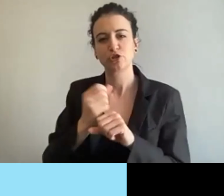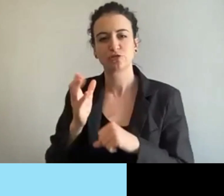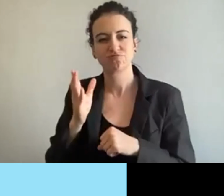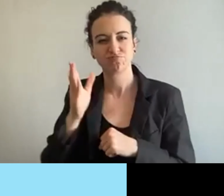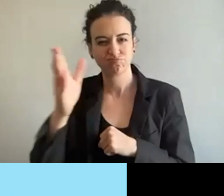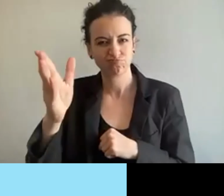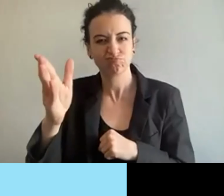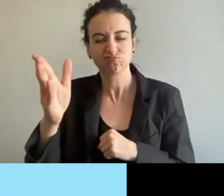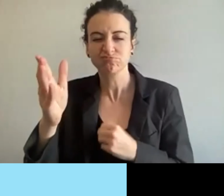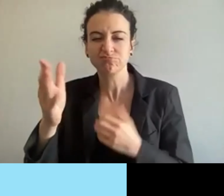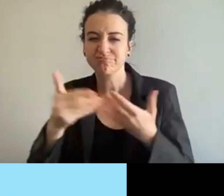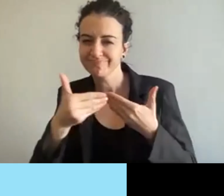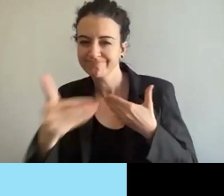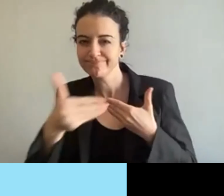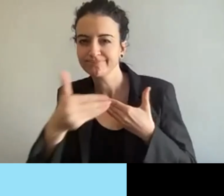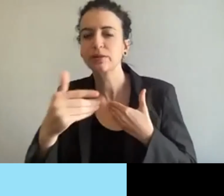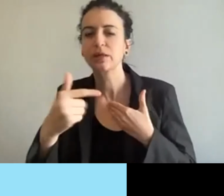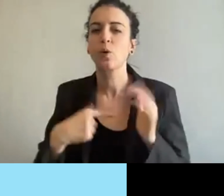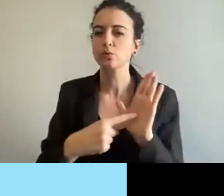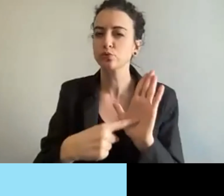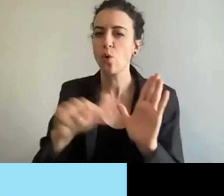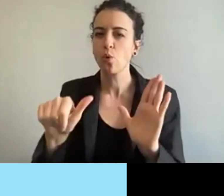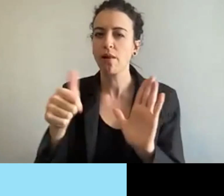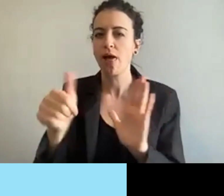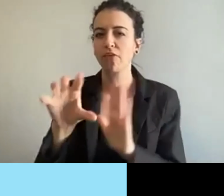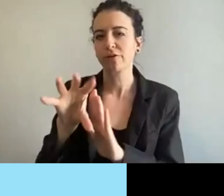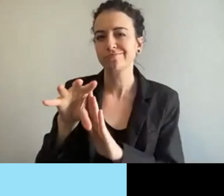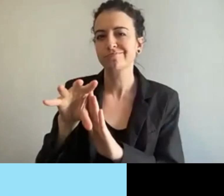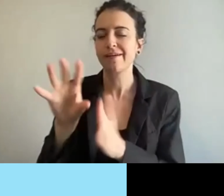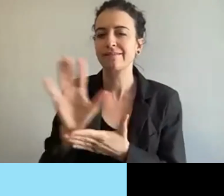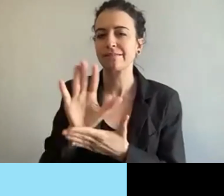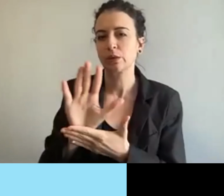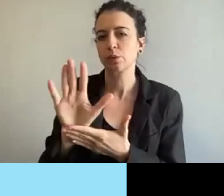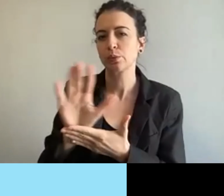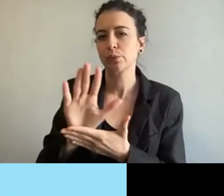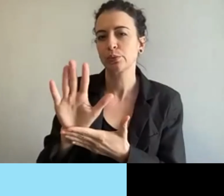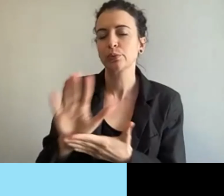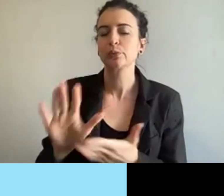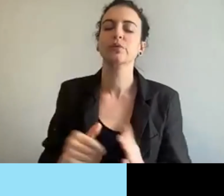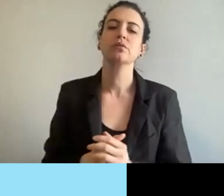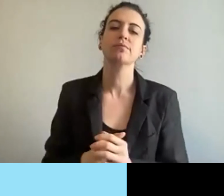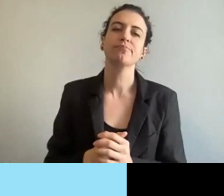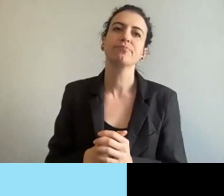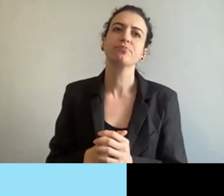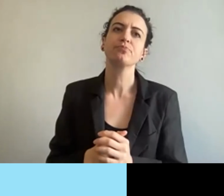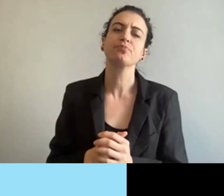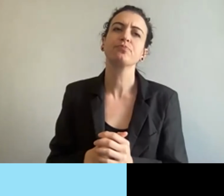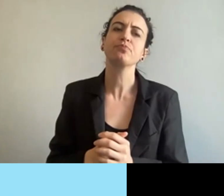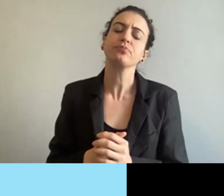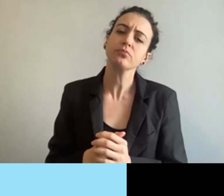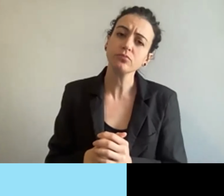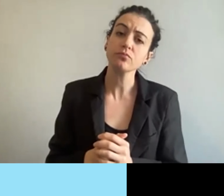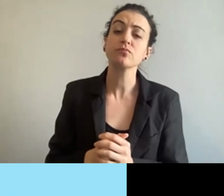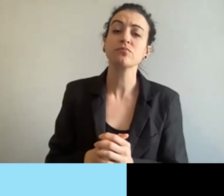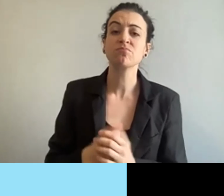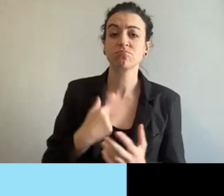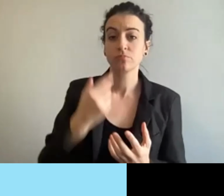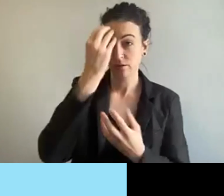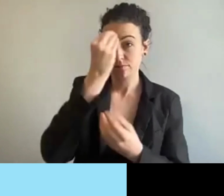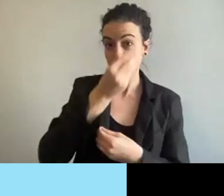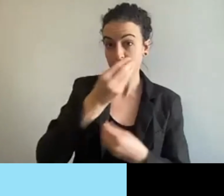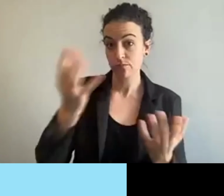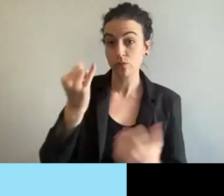wanted to let people know that, like, if you need a certain piece of